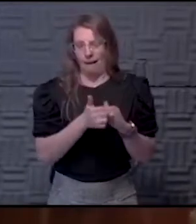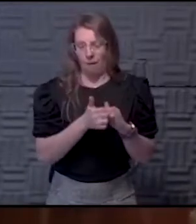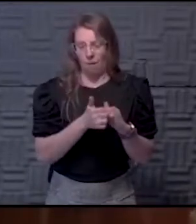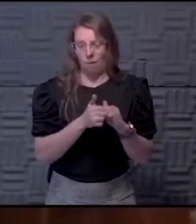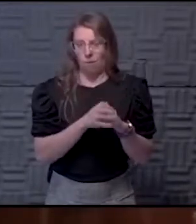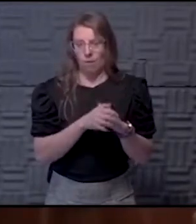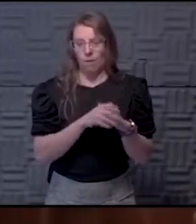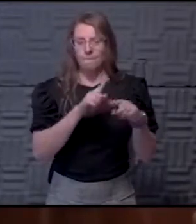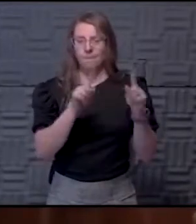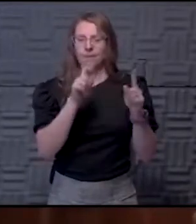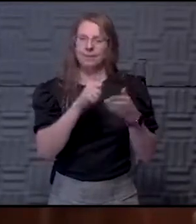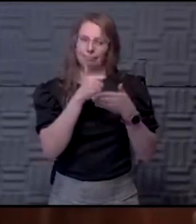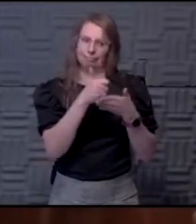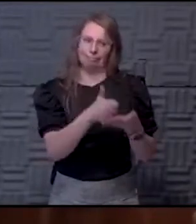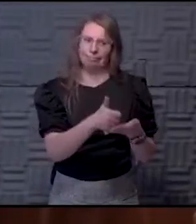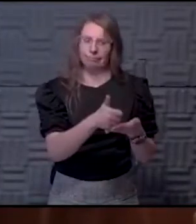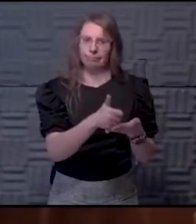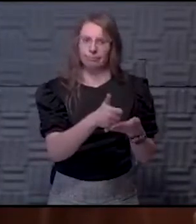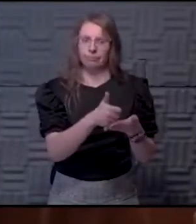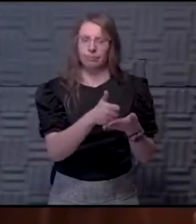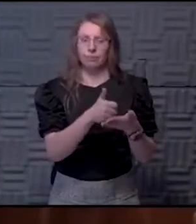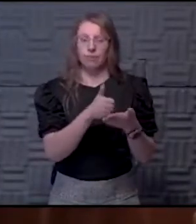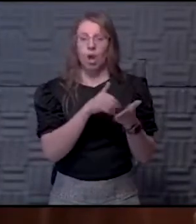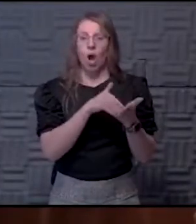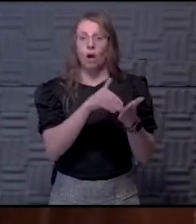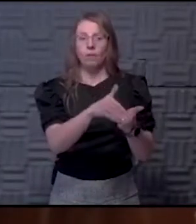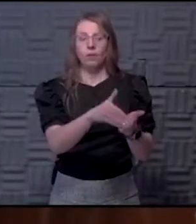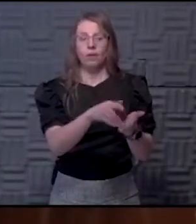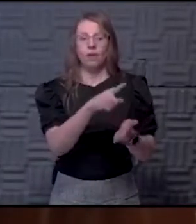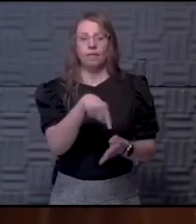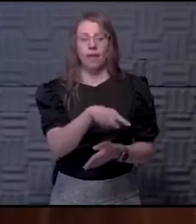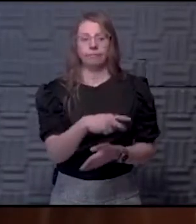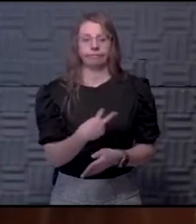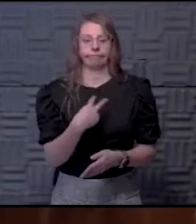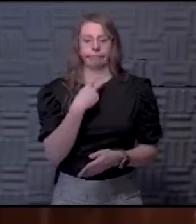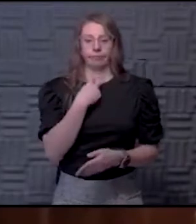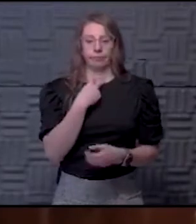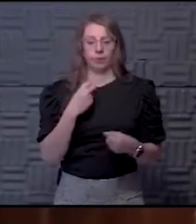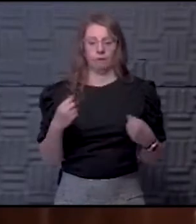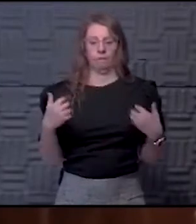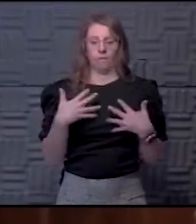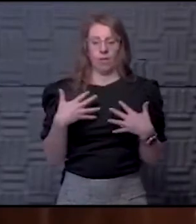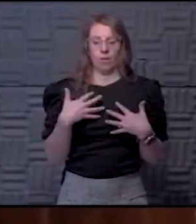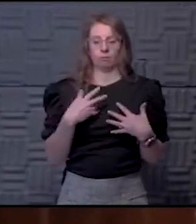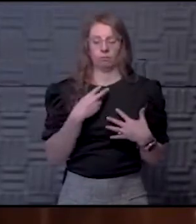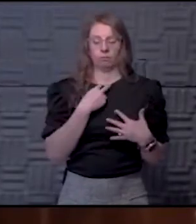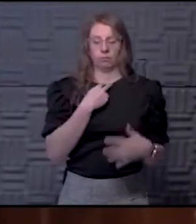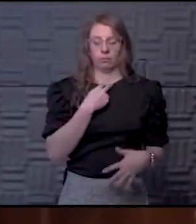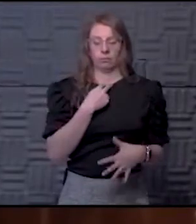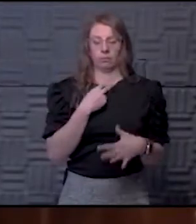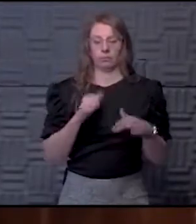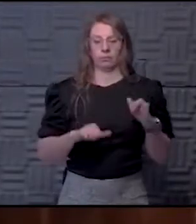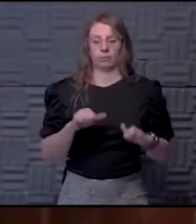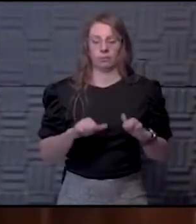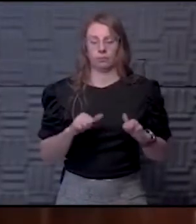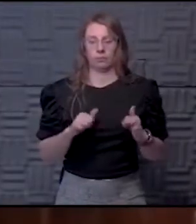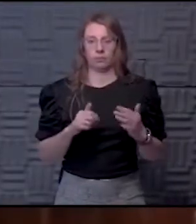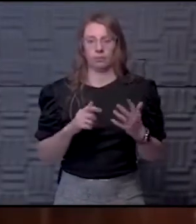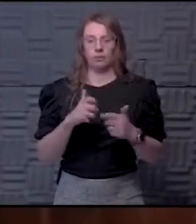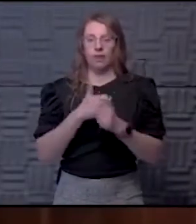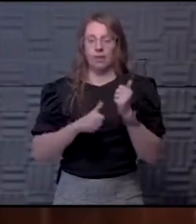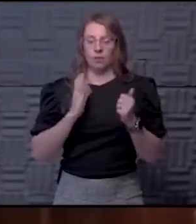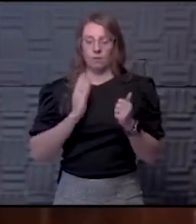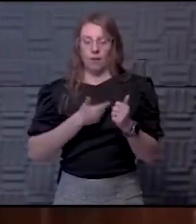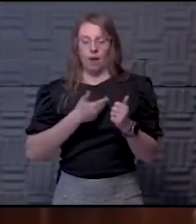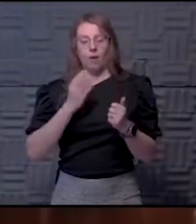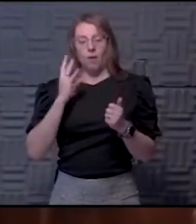need assistance in doing that. They're often stuck in fear. I mean, think about each of our